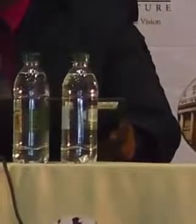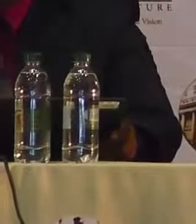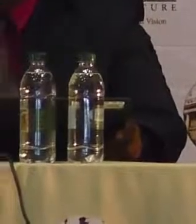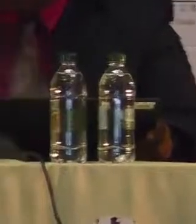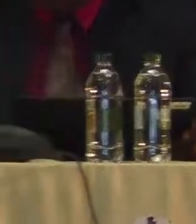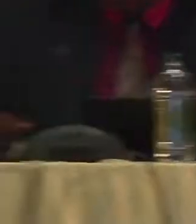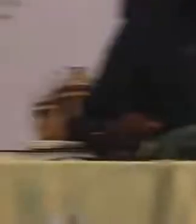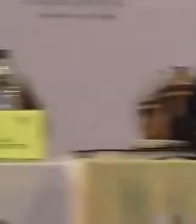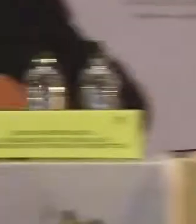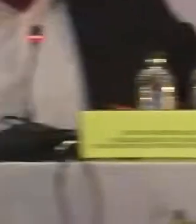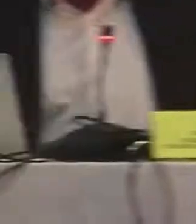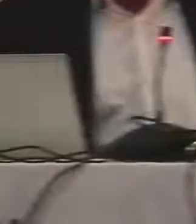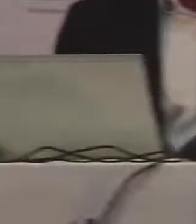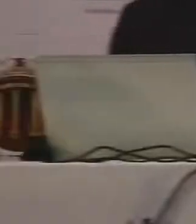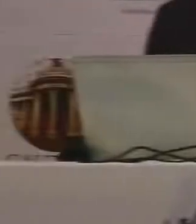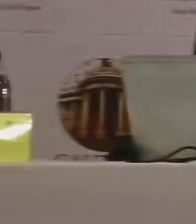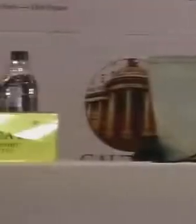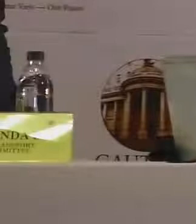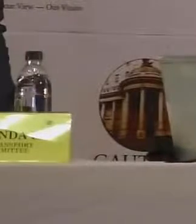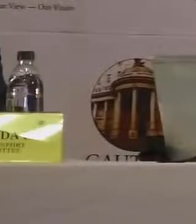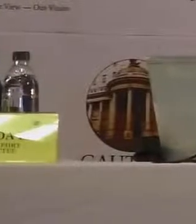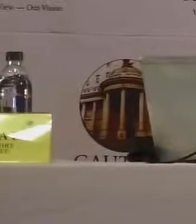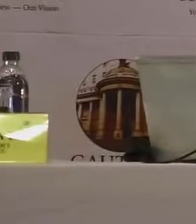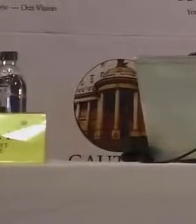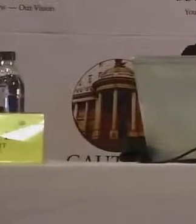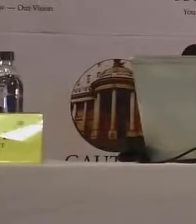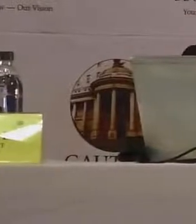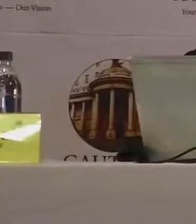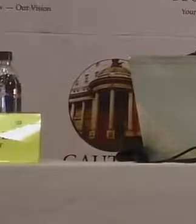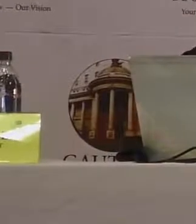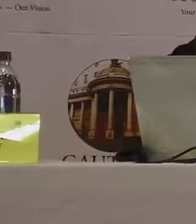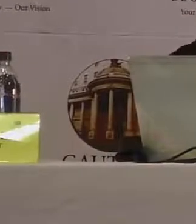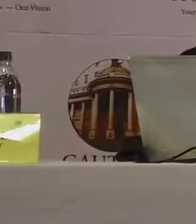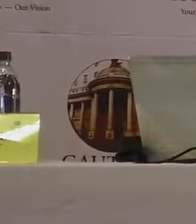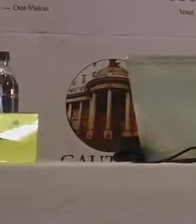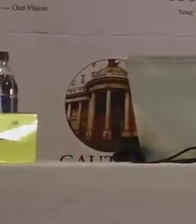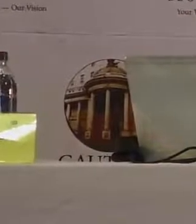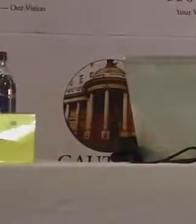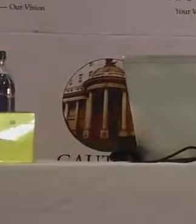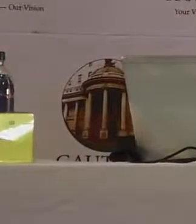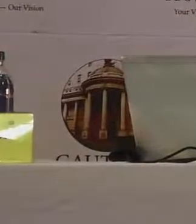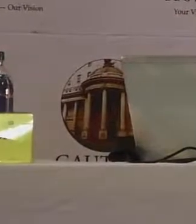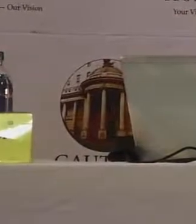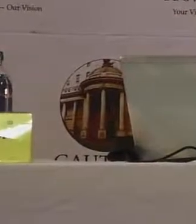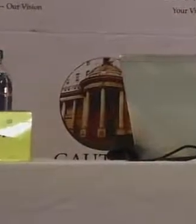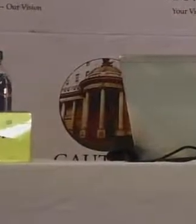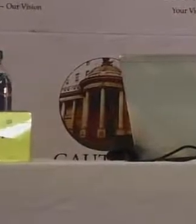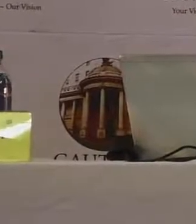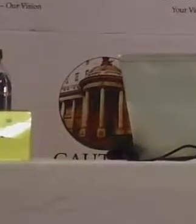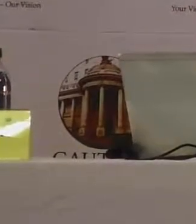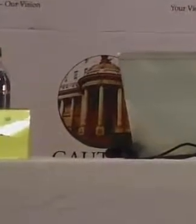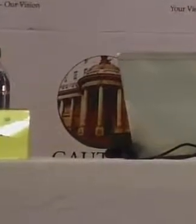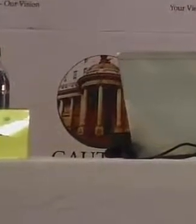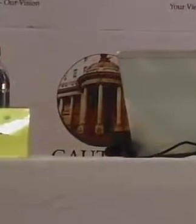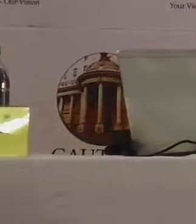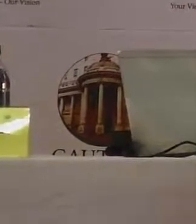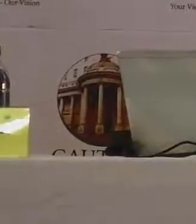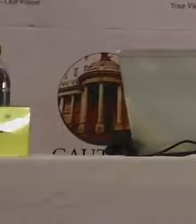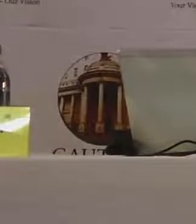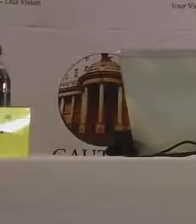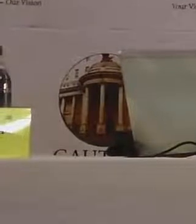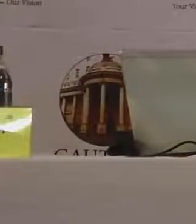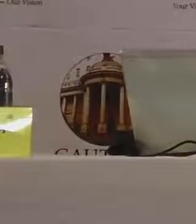So that's an apology for Member Nel, who is coming, will join virtually while he's on his way here. And